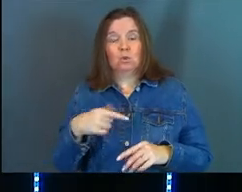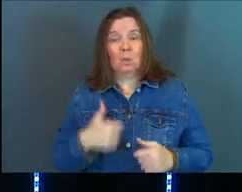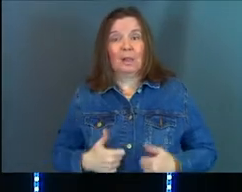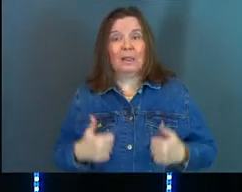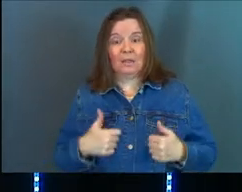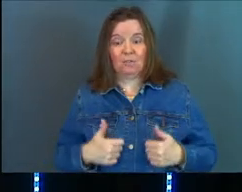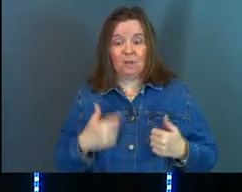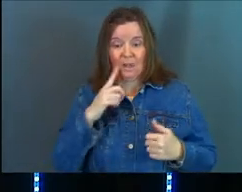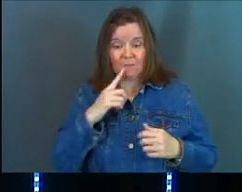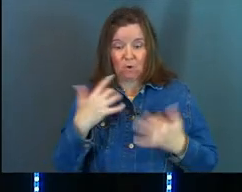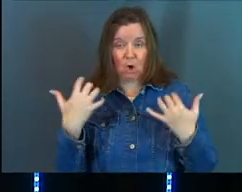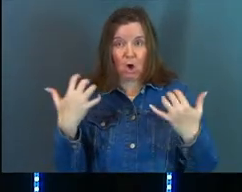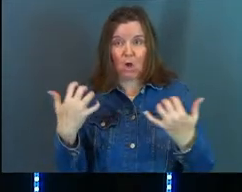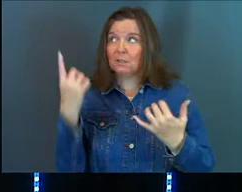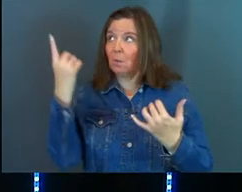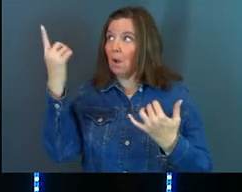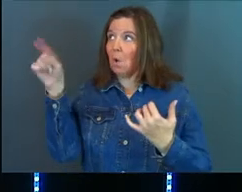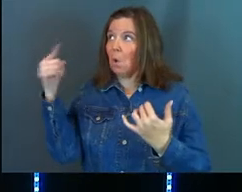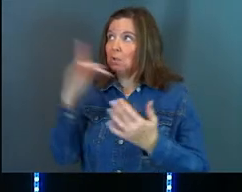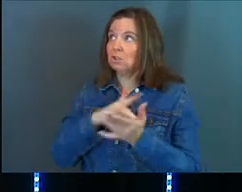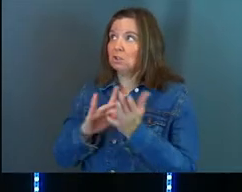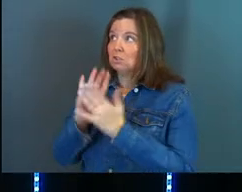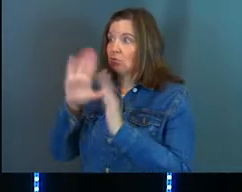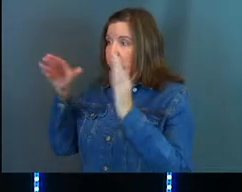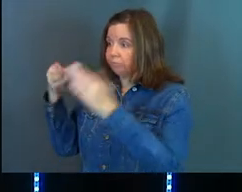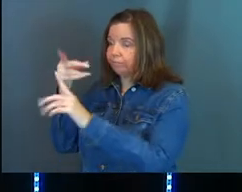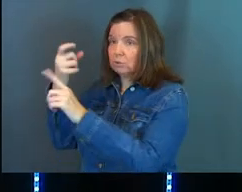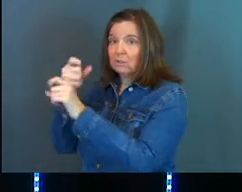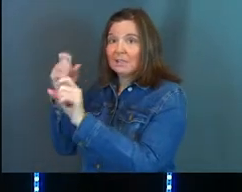living your entire life for an audience of one, Jesus Christ, your